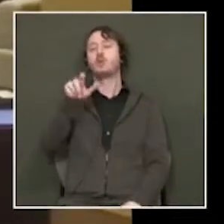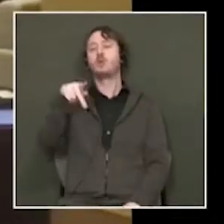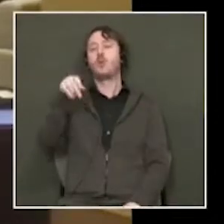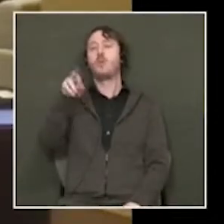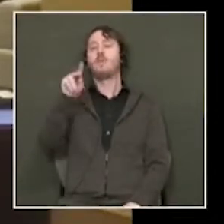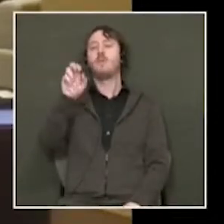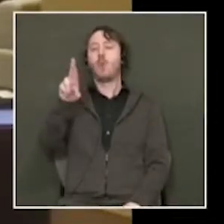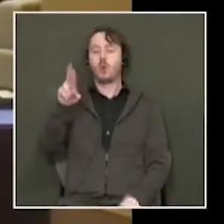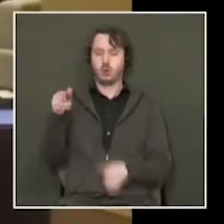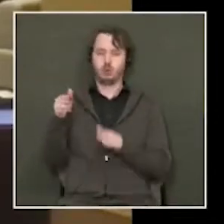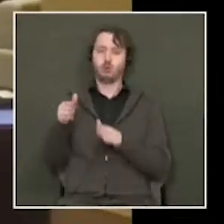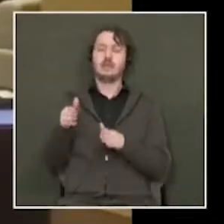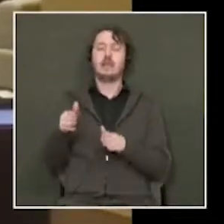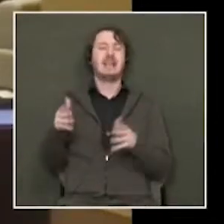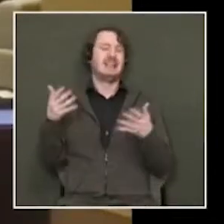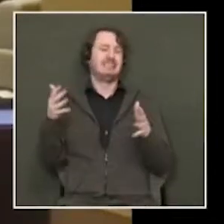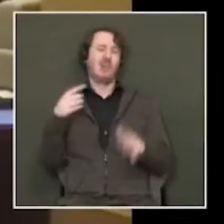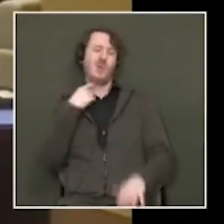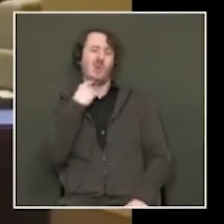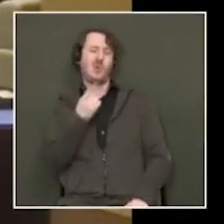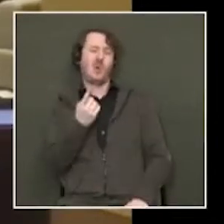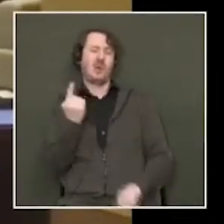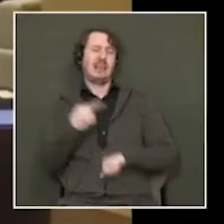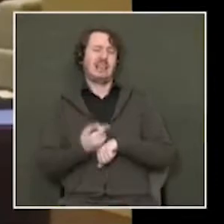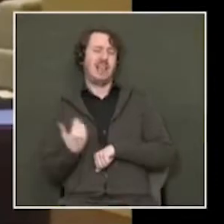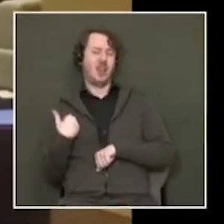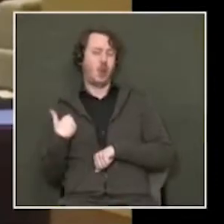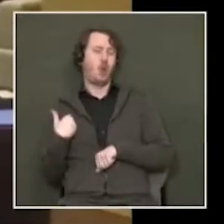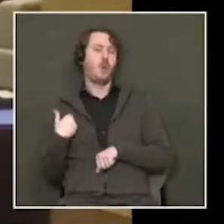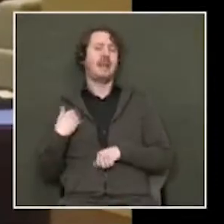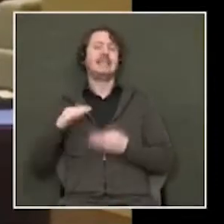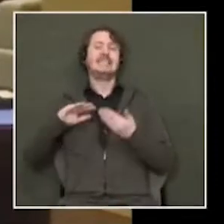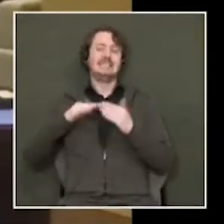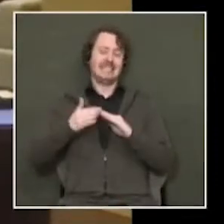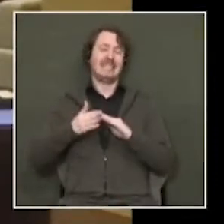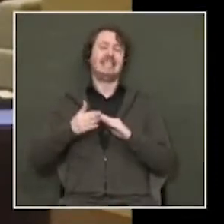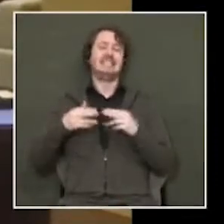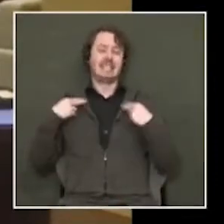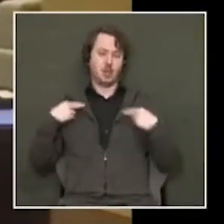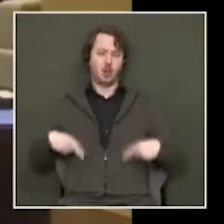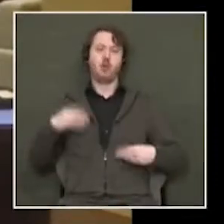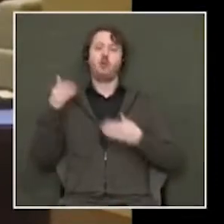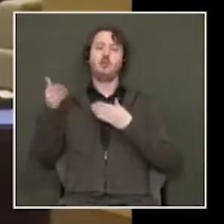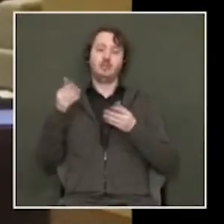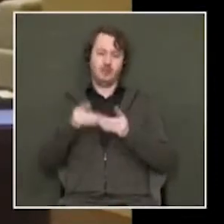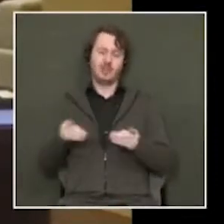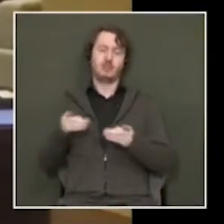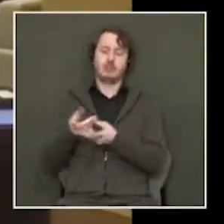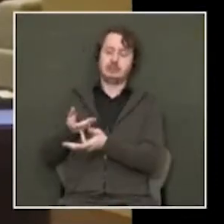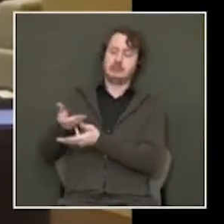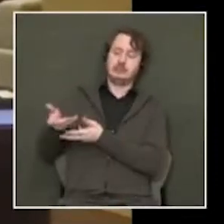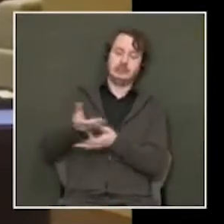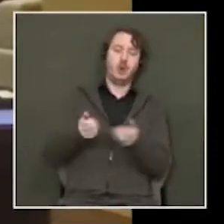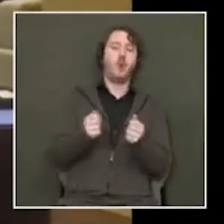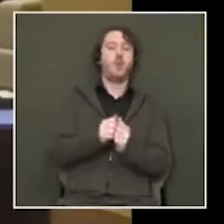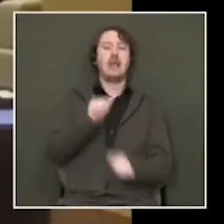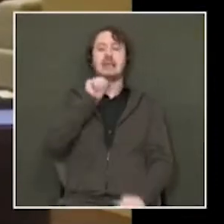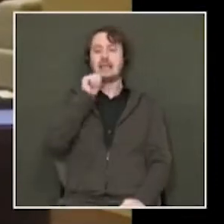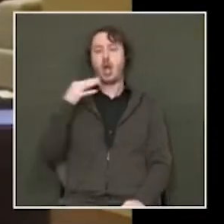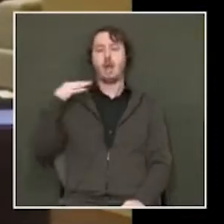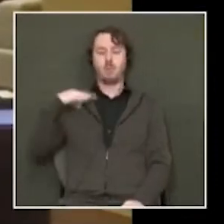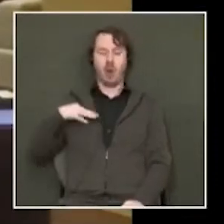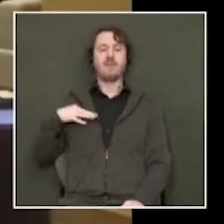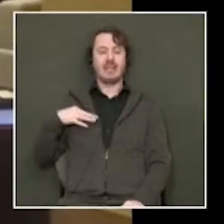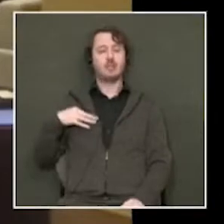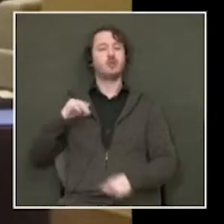As I reported a day and a half ago, the city's Human Services Department has been working with nonprofit partners to prepare overnight shelter